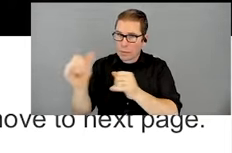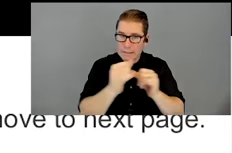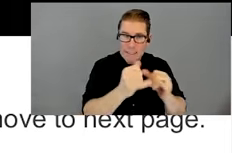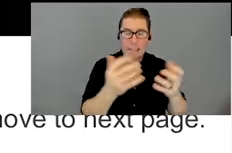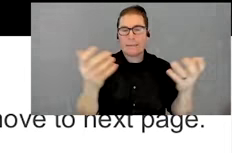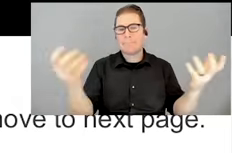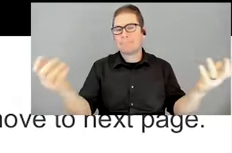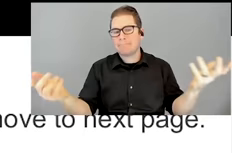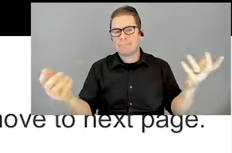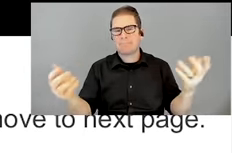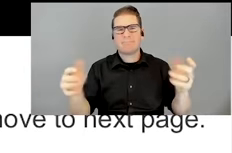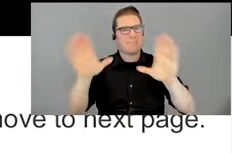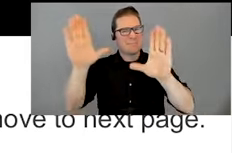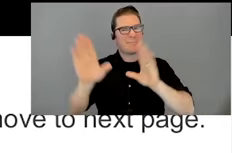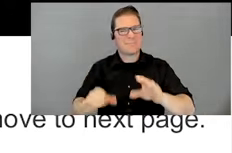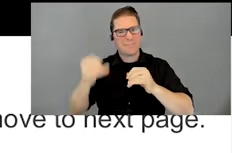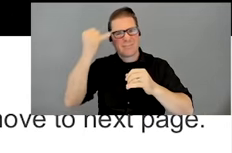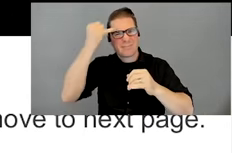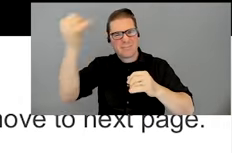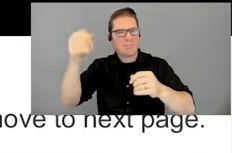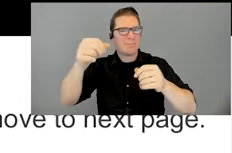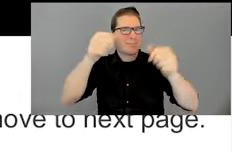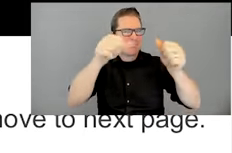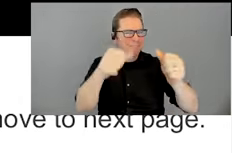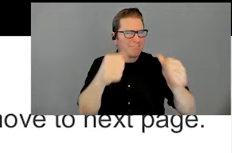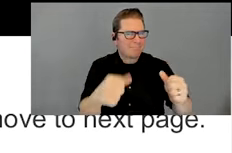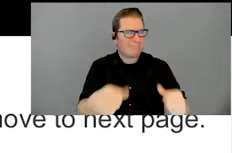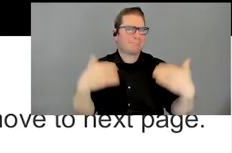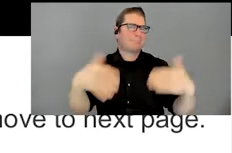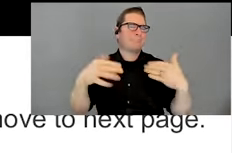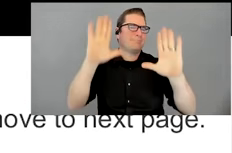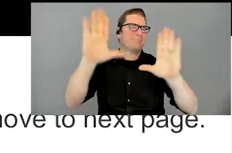Well, this is wonderful. Wonderful. So we will be using the